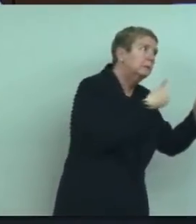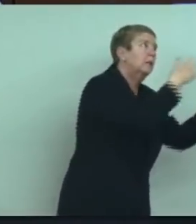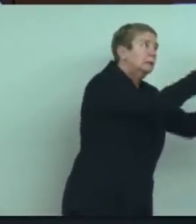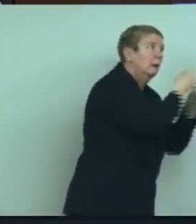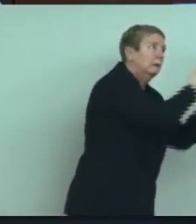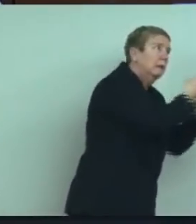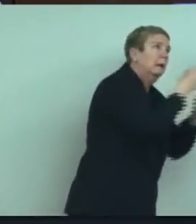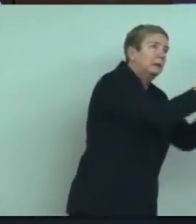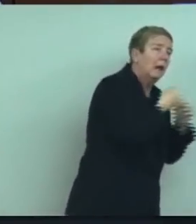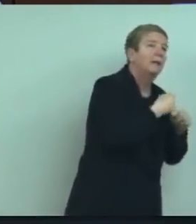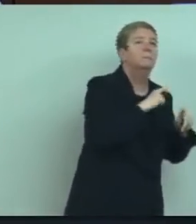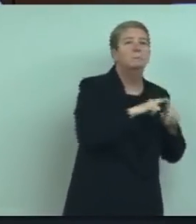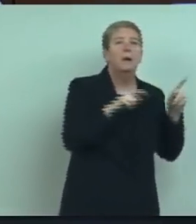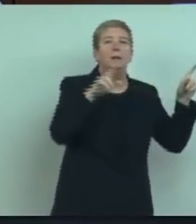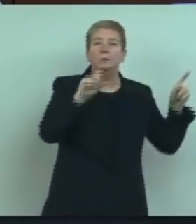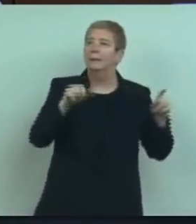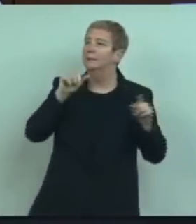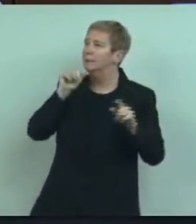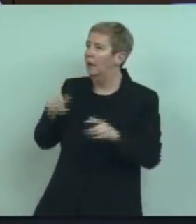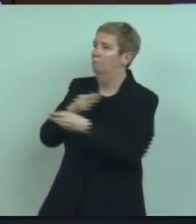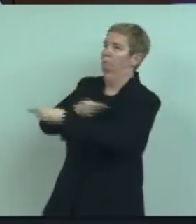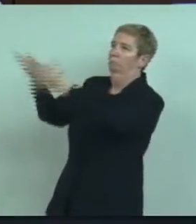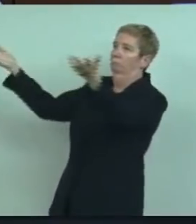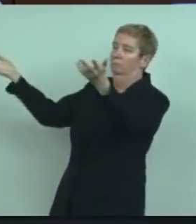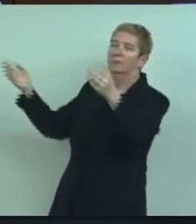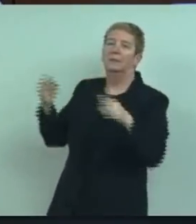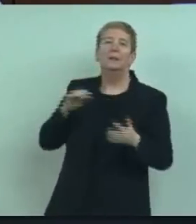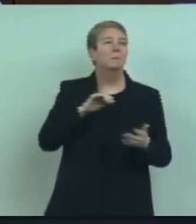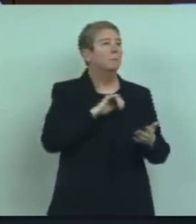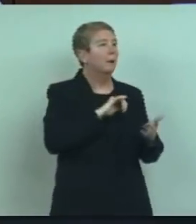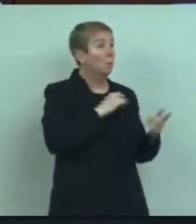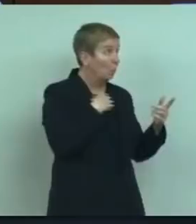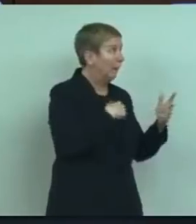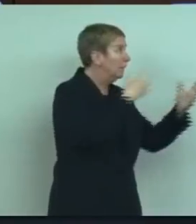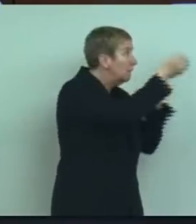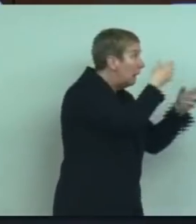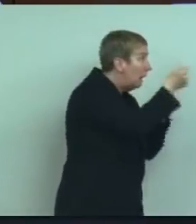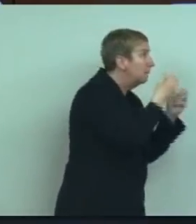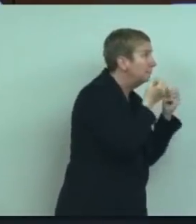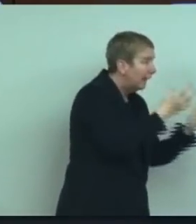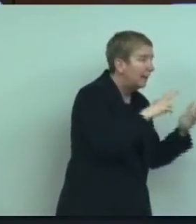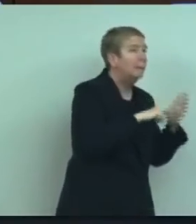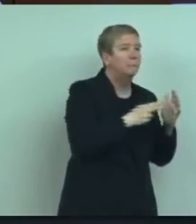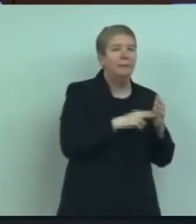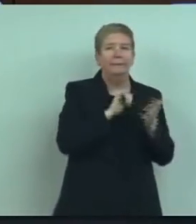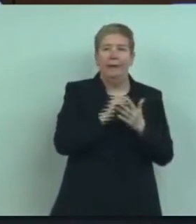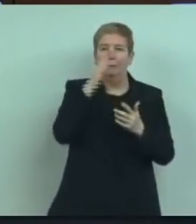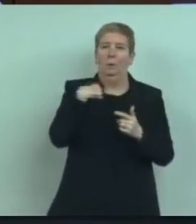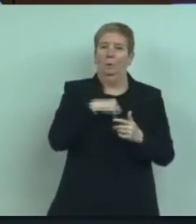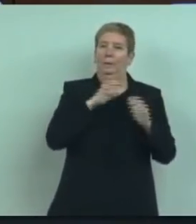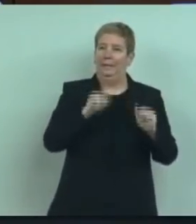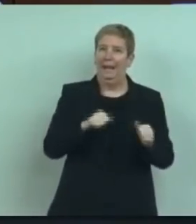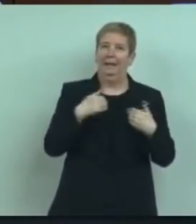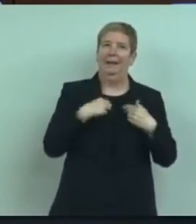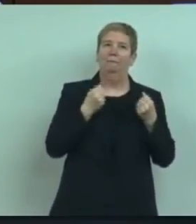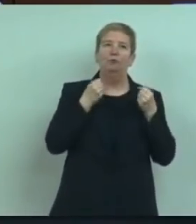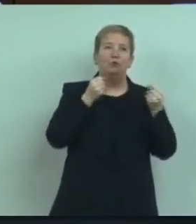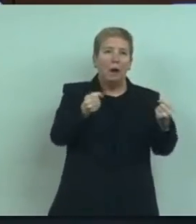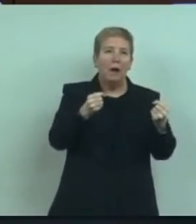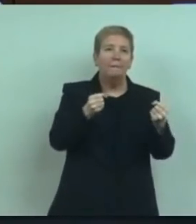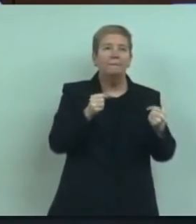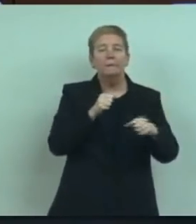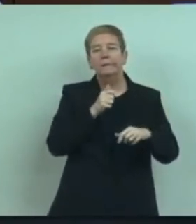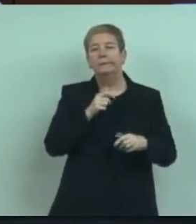do those, which is how we've stood up all of these drive-by sites in many communities, including in San Miguel